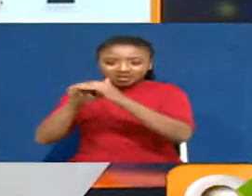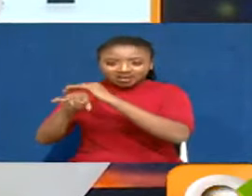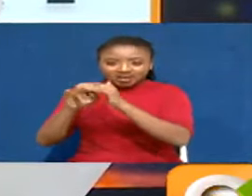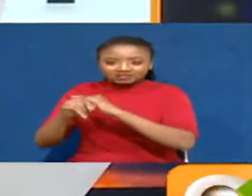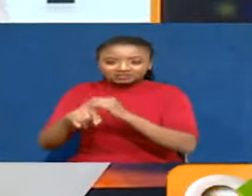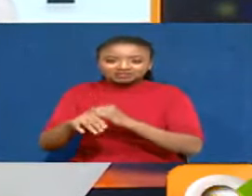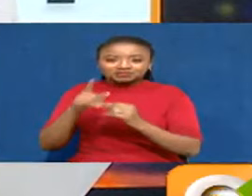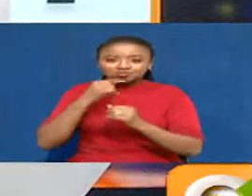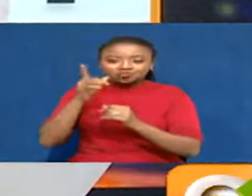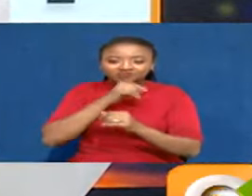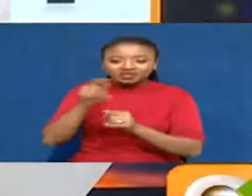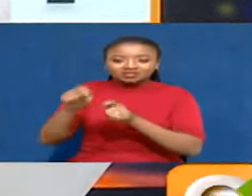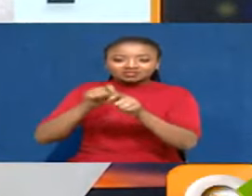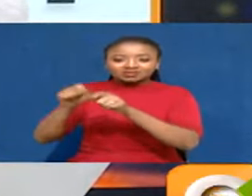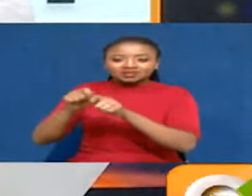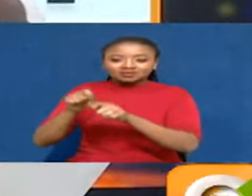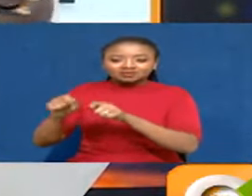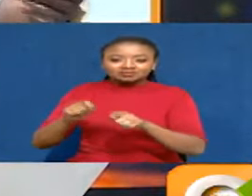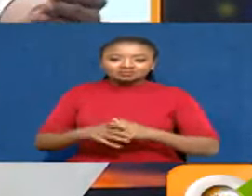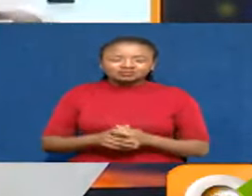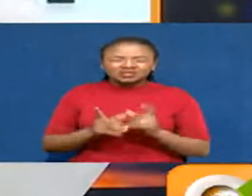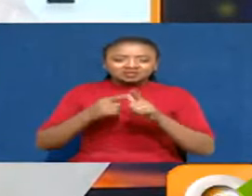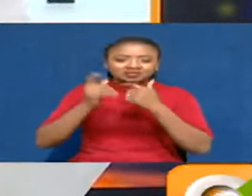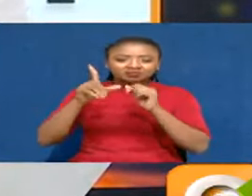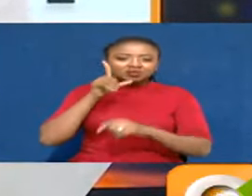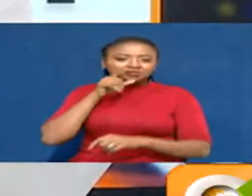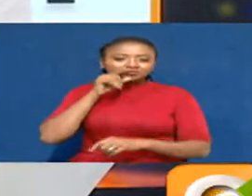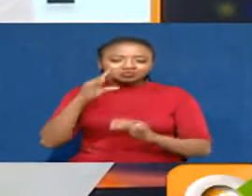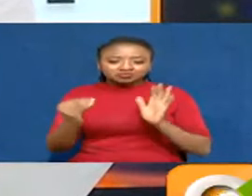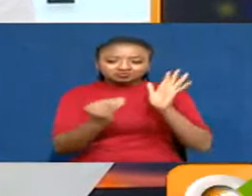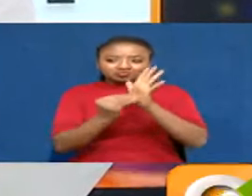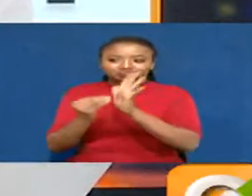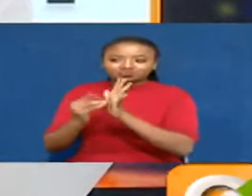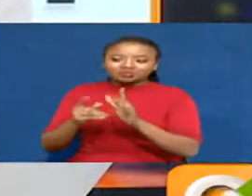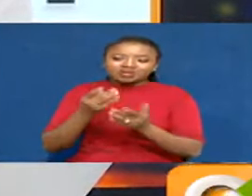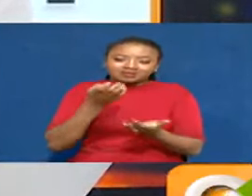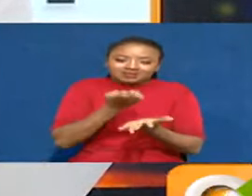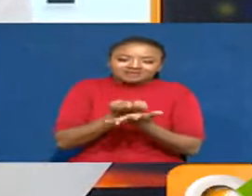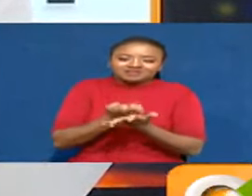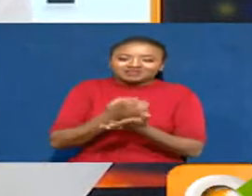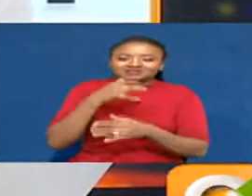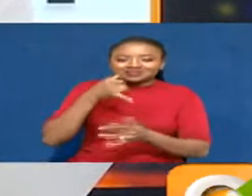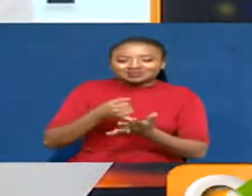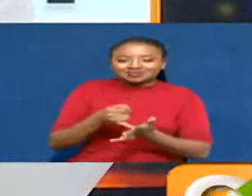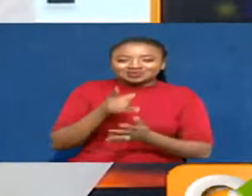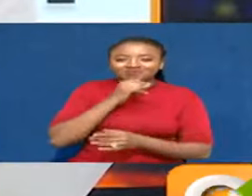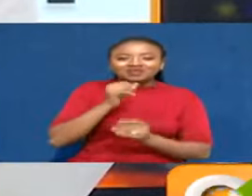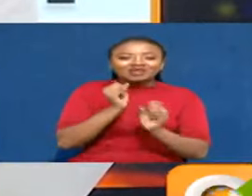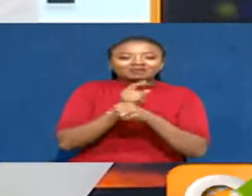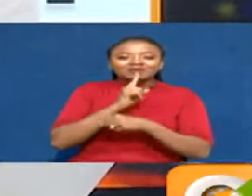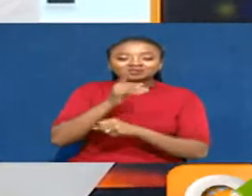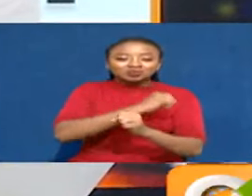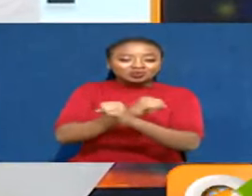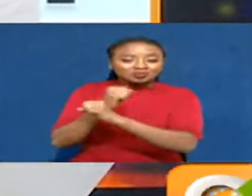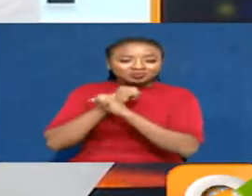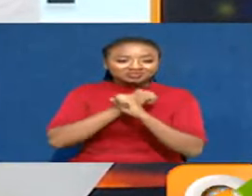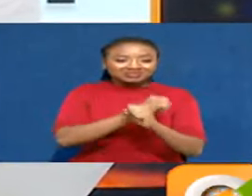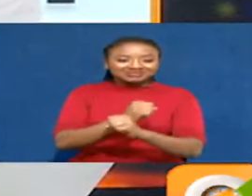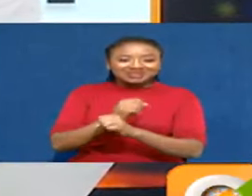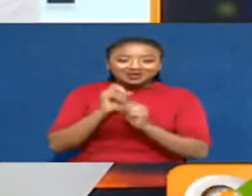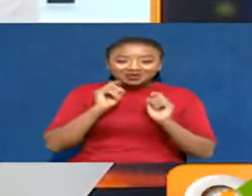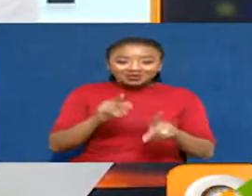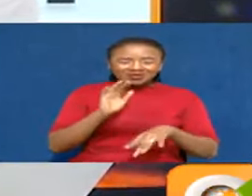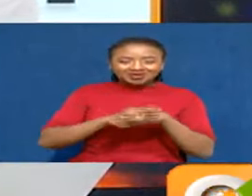breach that, then you can also tweet, and then we'll have that as under evidence and make sure that you're protected as a borrower. All